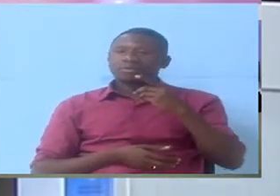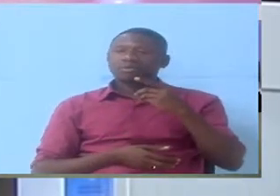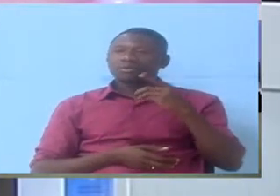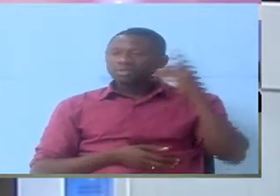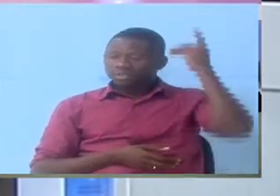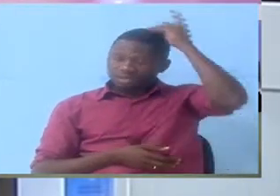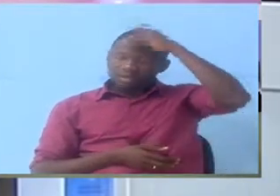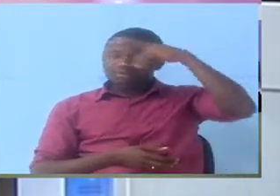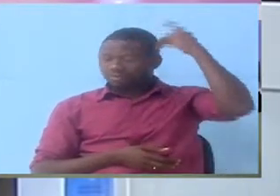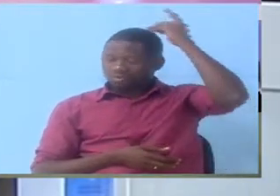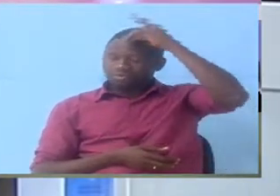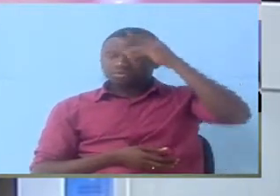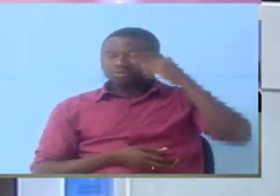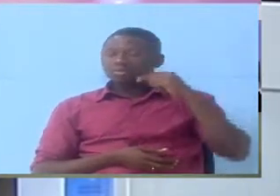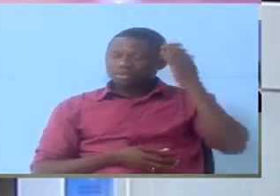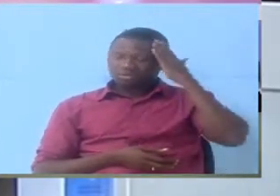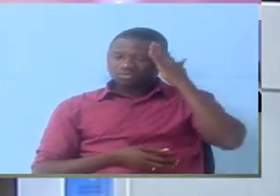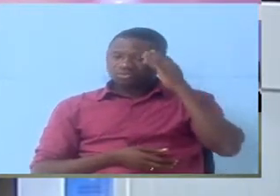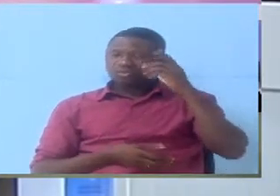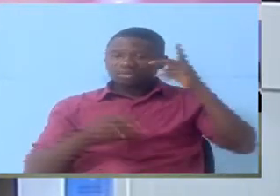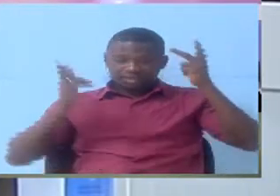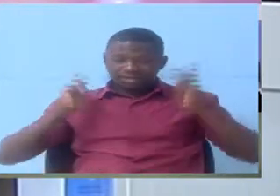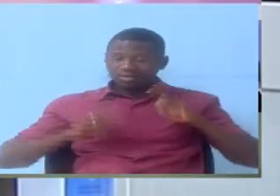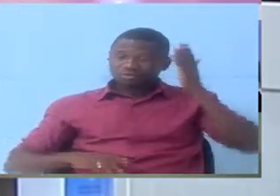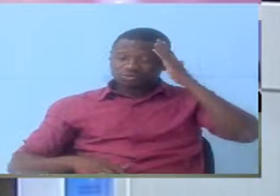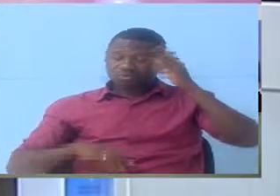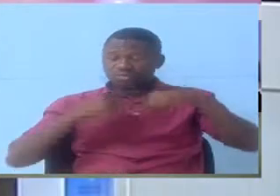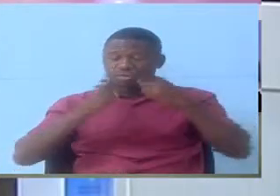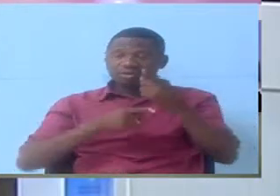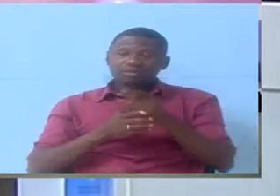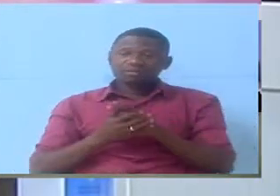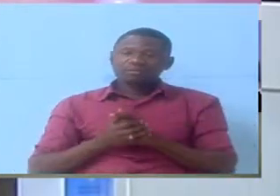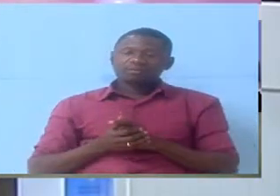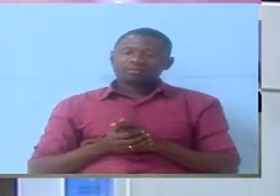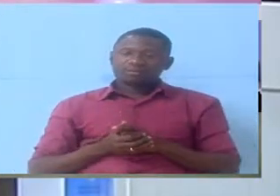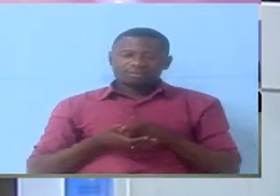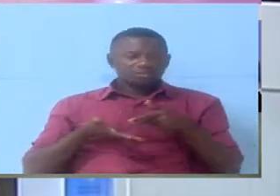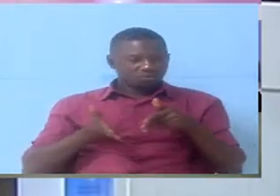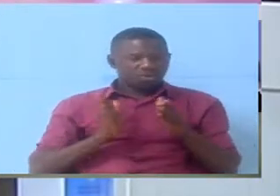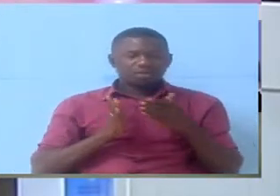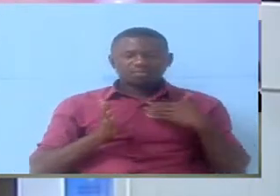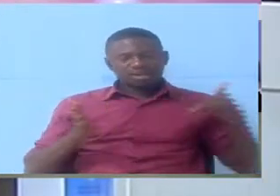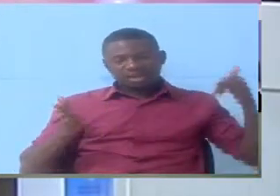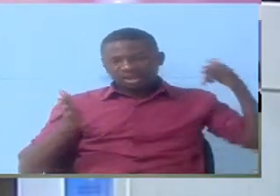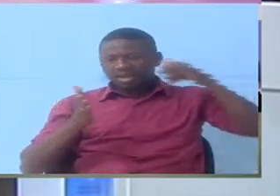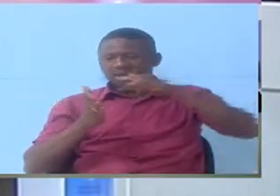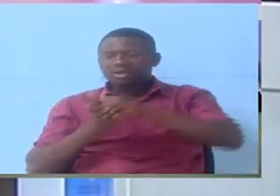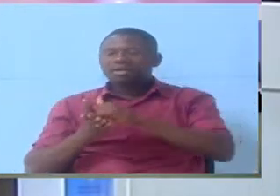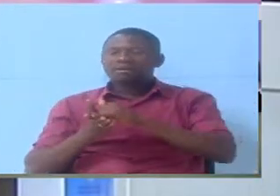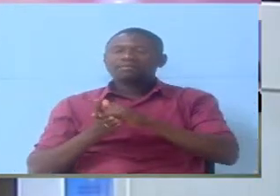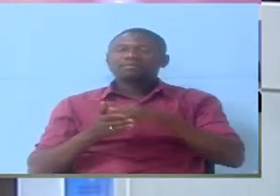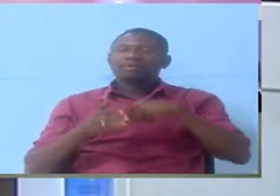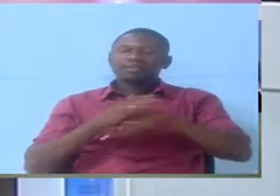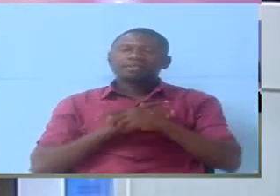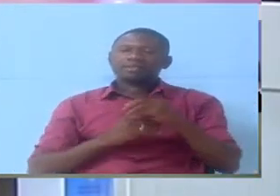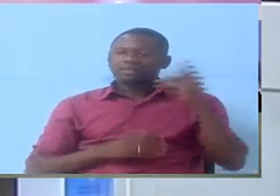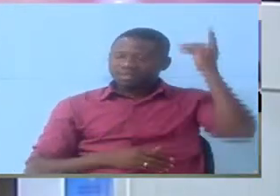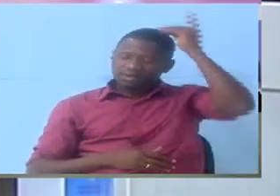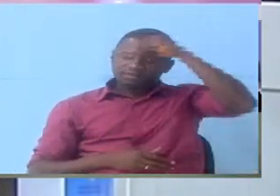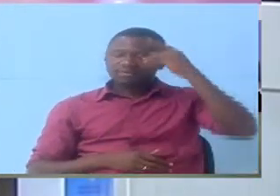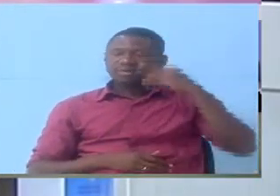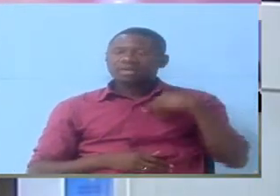about that. Council ngami rete fango yolone. So that is how I got into Darfur. Mfutata Darfur tenne ndunta jetenne. As an investigator.